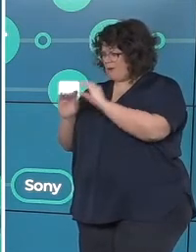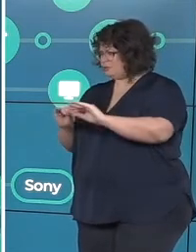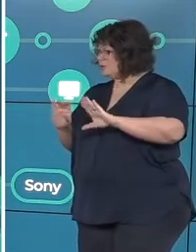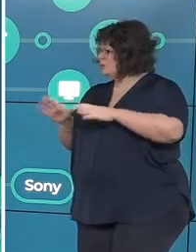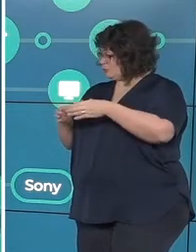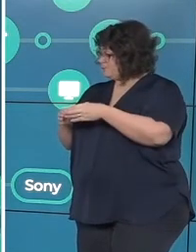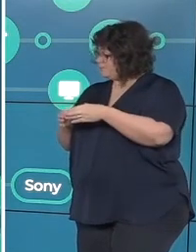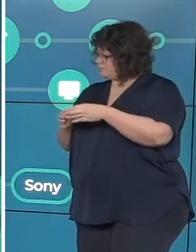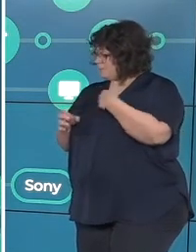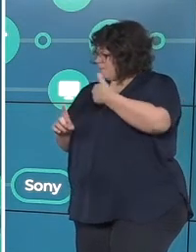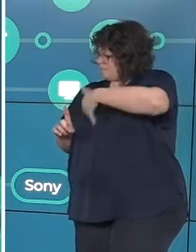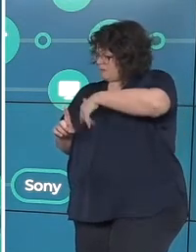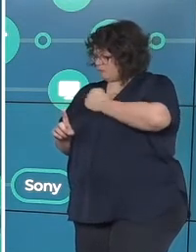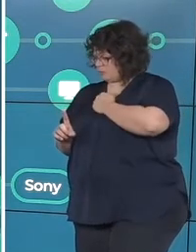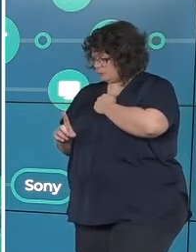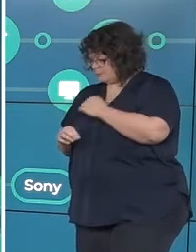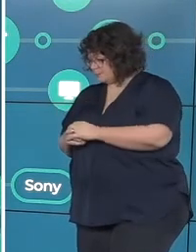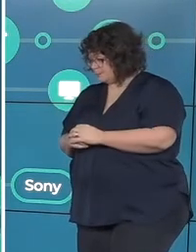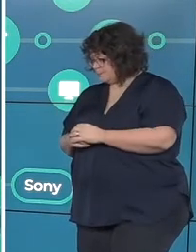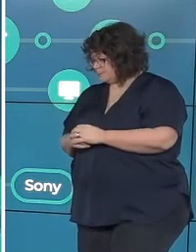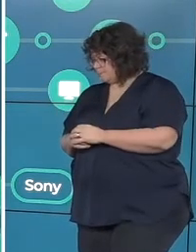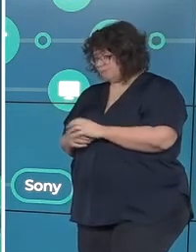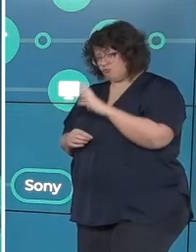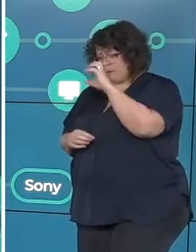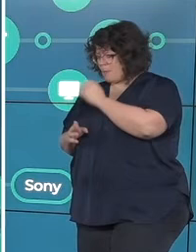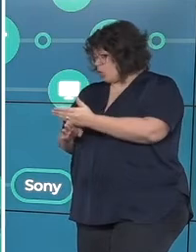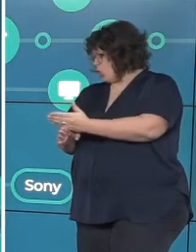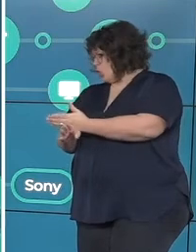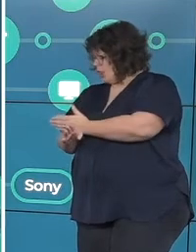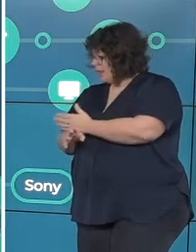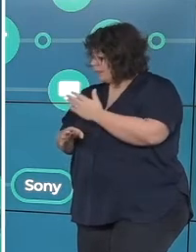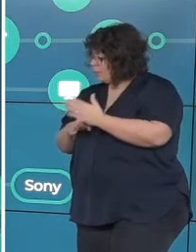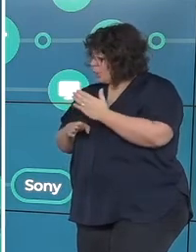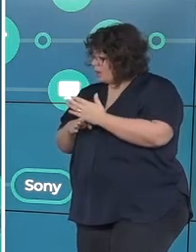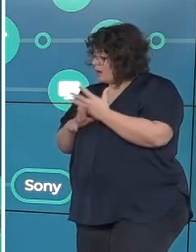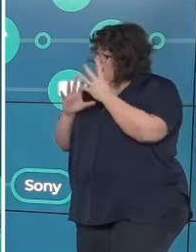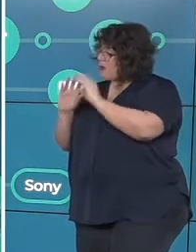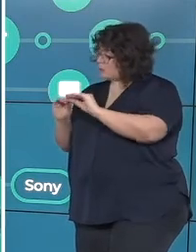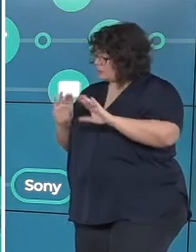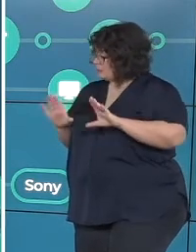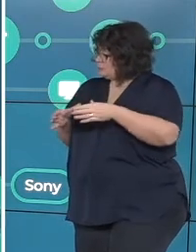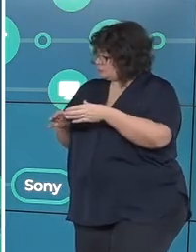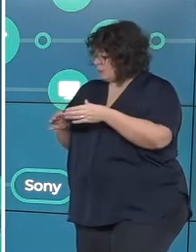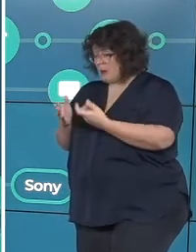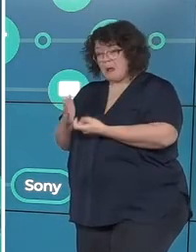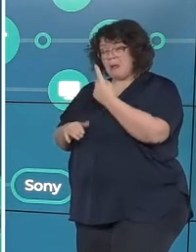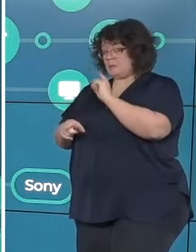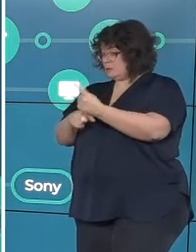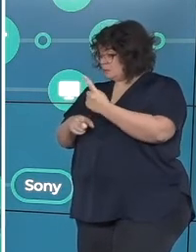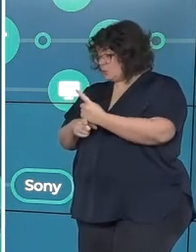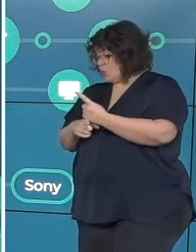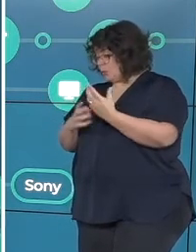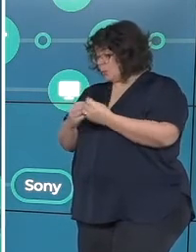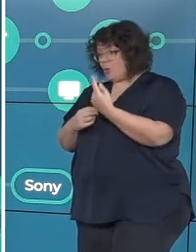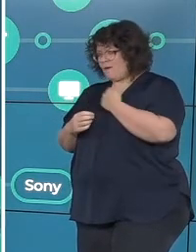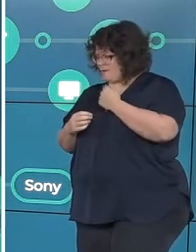on working in the education division, I happened to be talking with one of our engineers for the accessibility team, and I